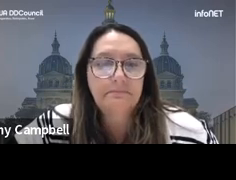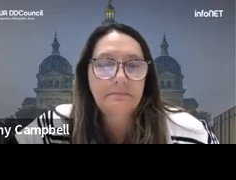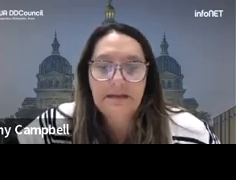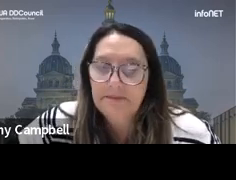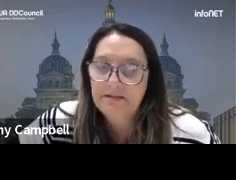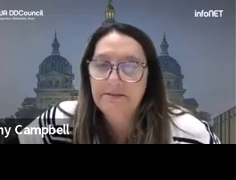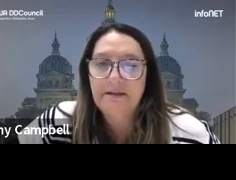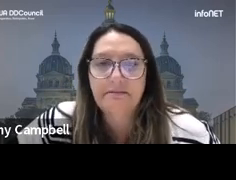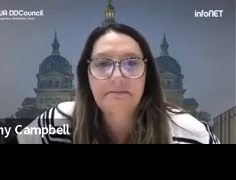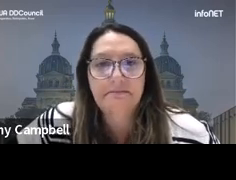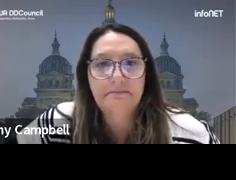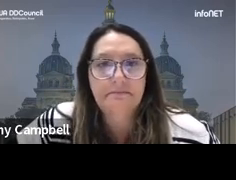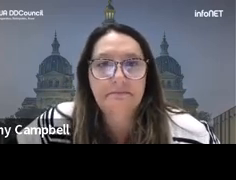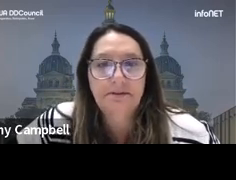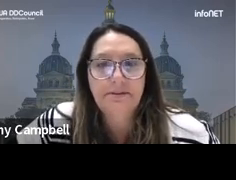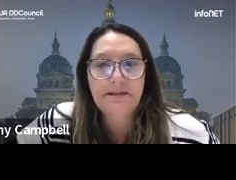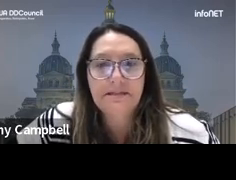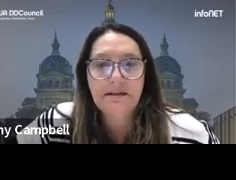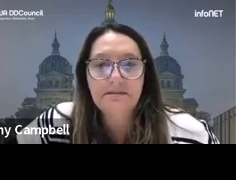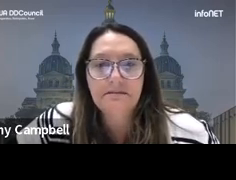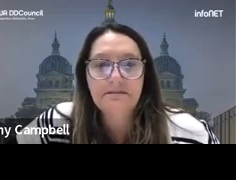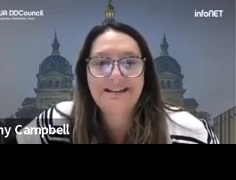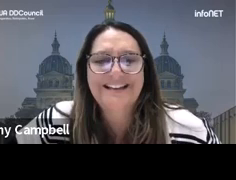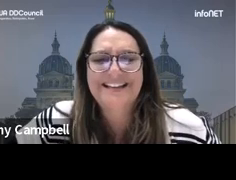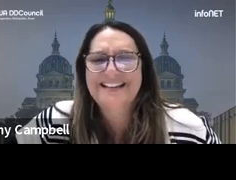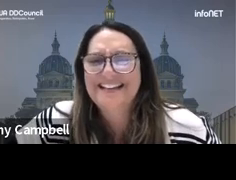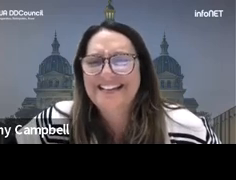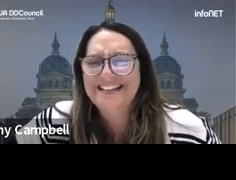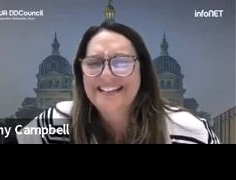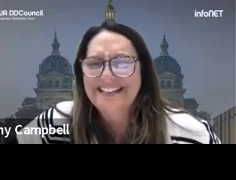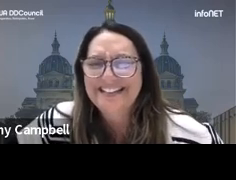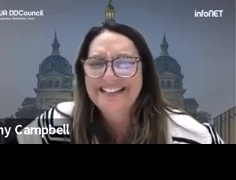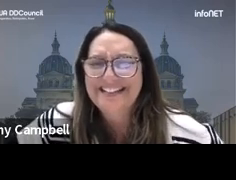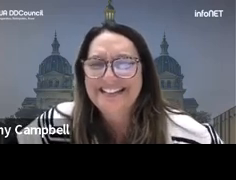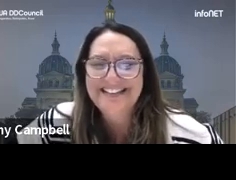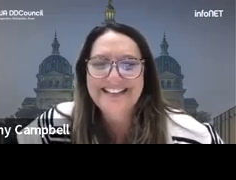Oh, I didn't mean to do that, although that is next.